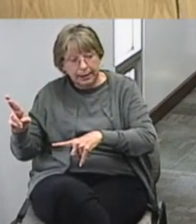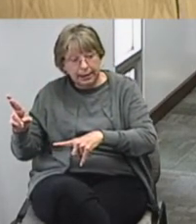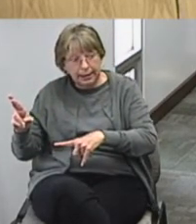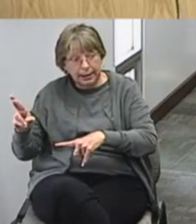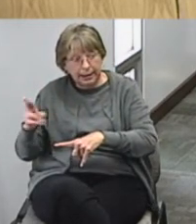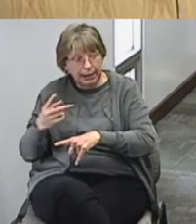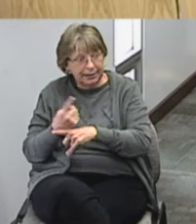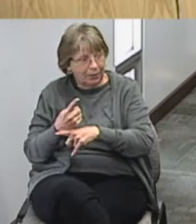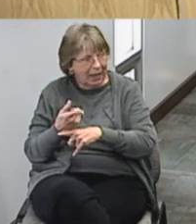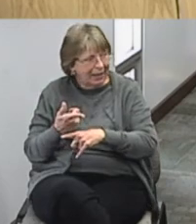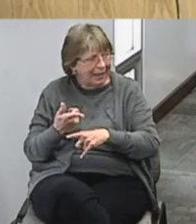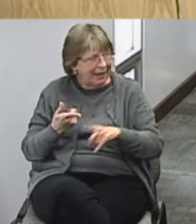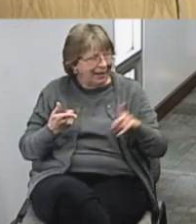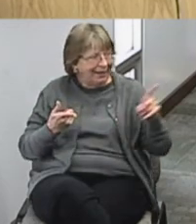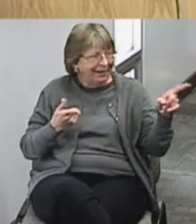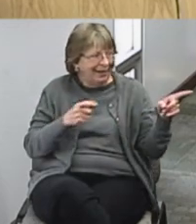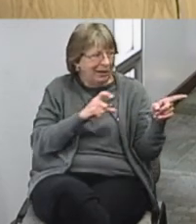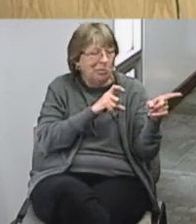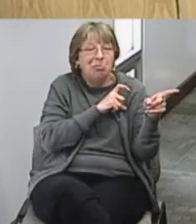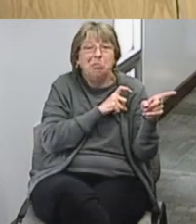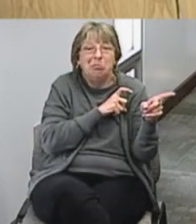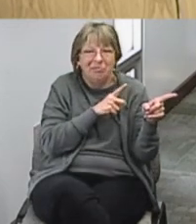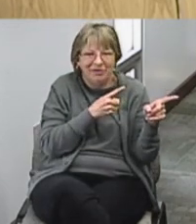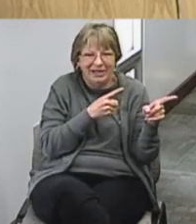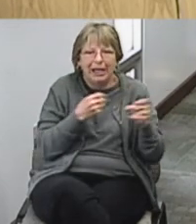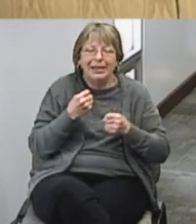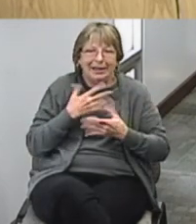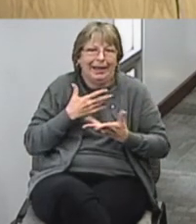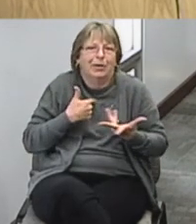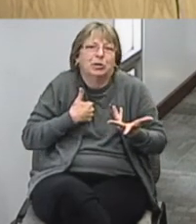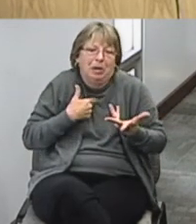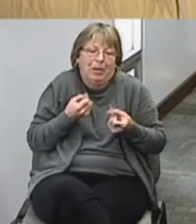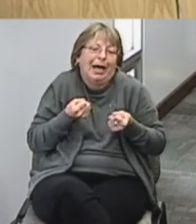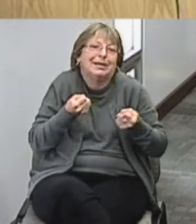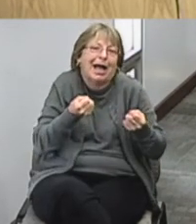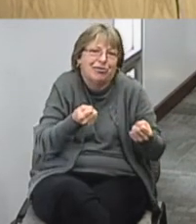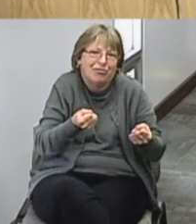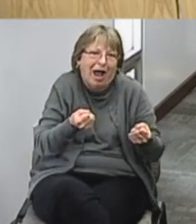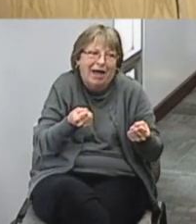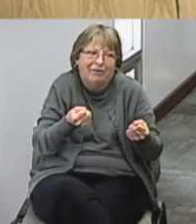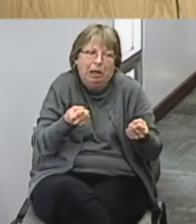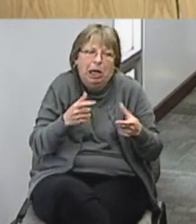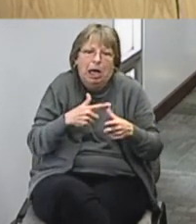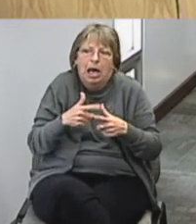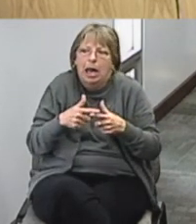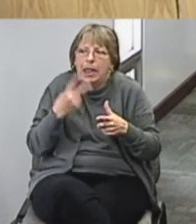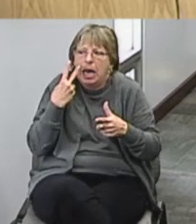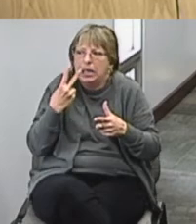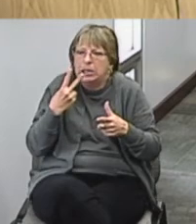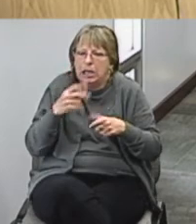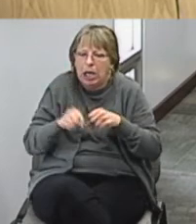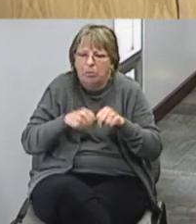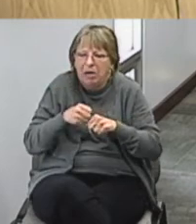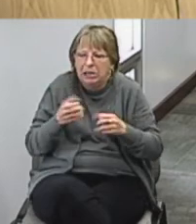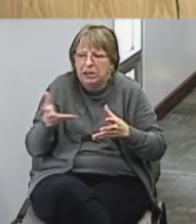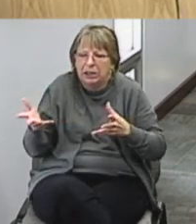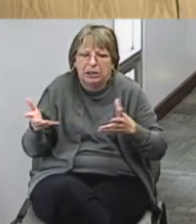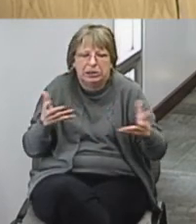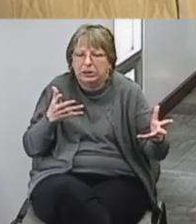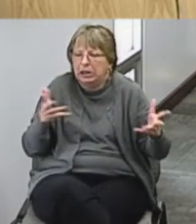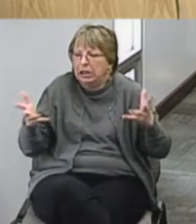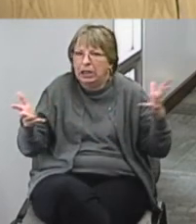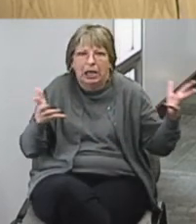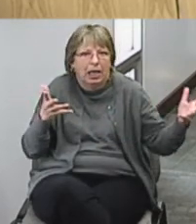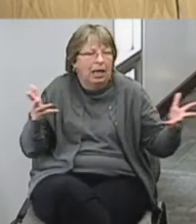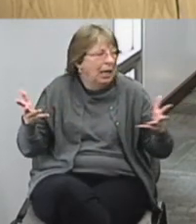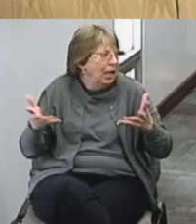get, nothing more scares me at being an automobile driver than I have a bicyclist coming down their left side of the